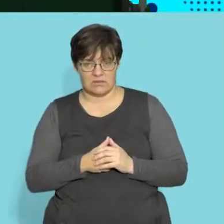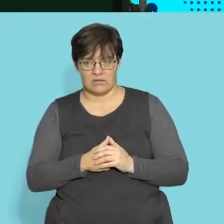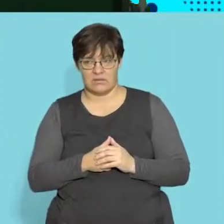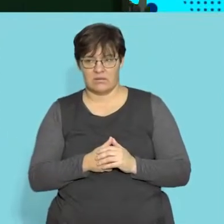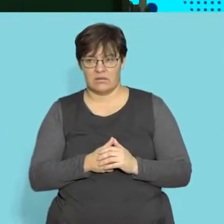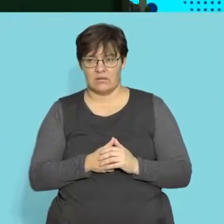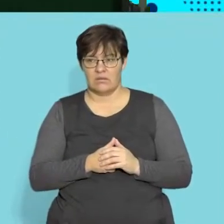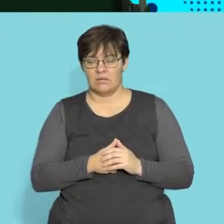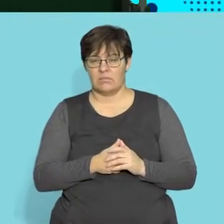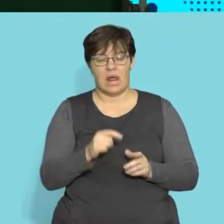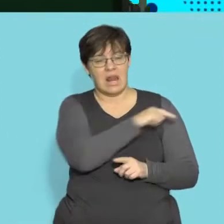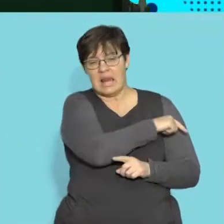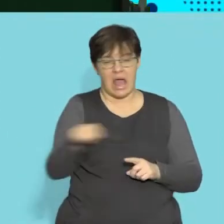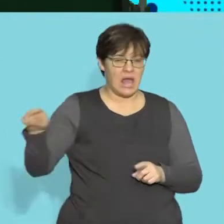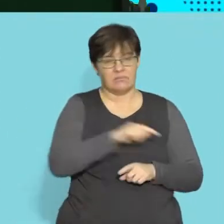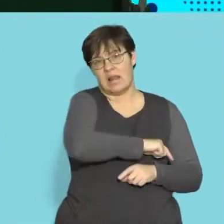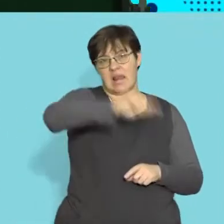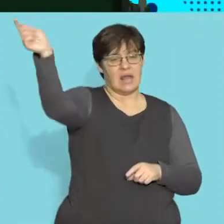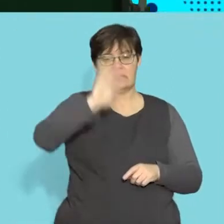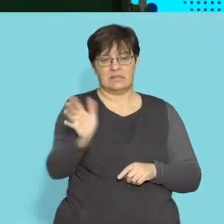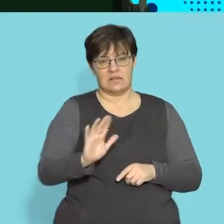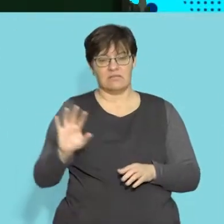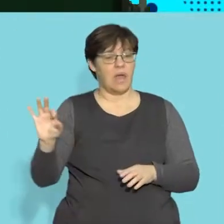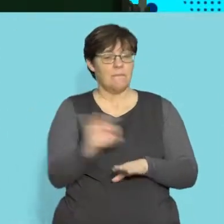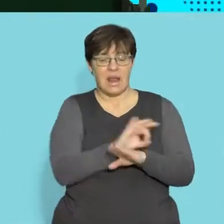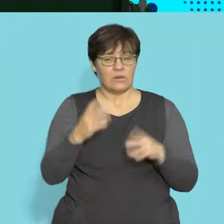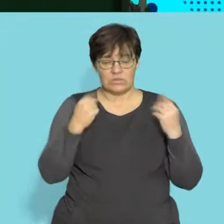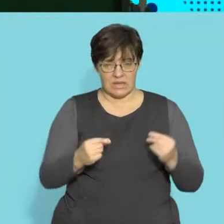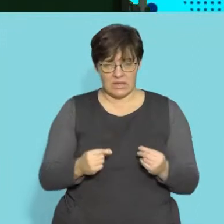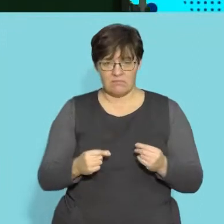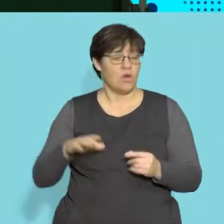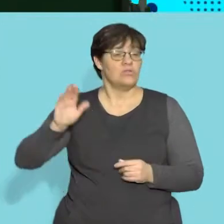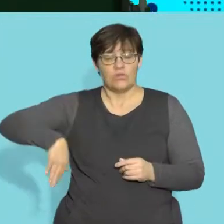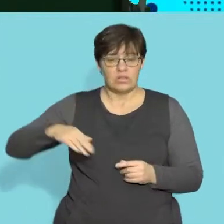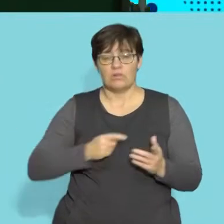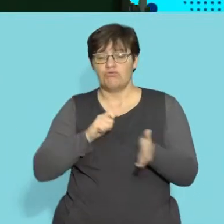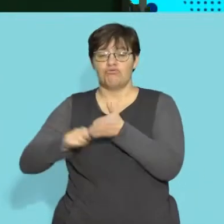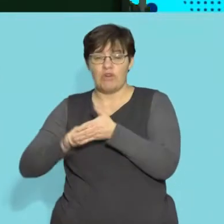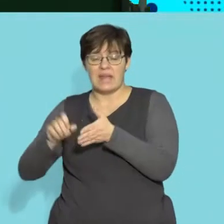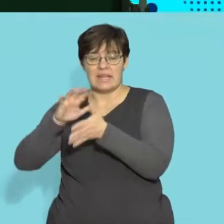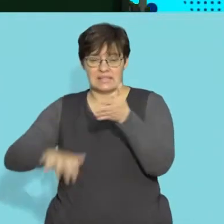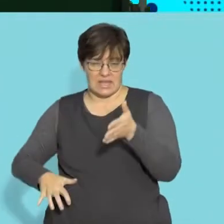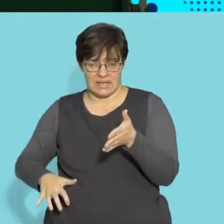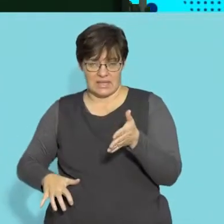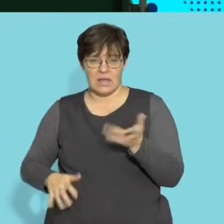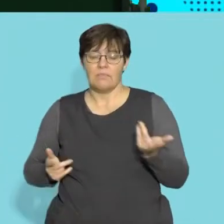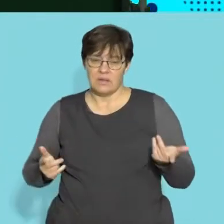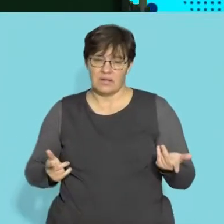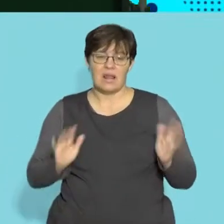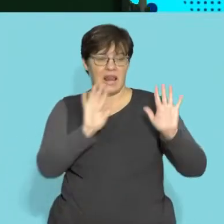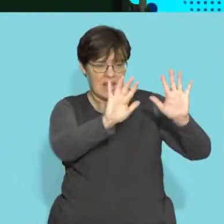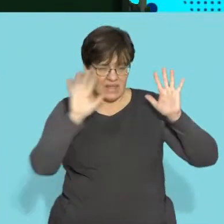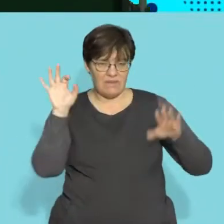caution you against not putting a line across that. If that's all the planning that you've done, and if you've not been able to get to writing the essay, well, I